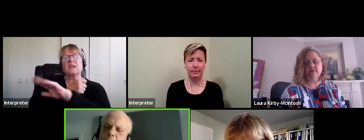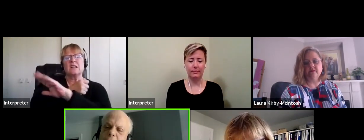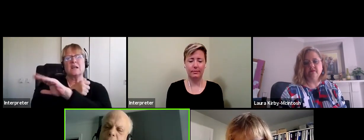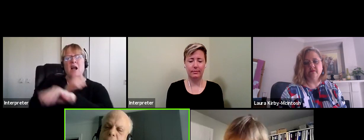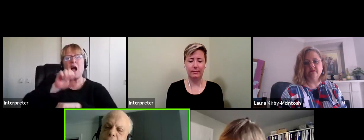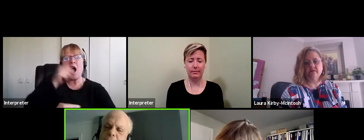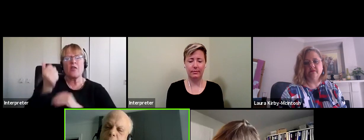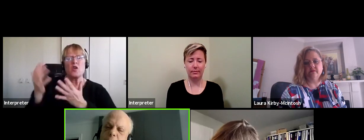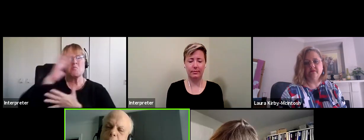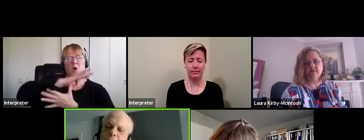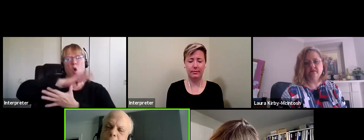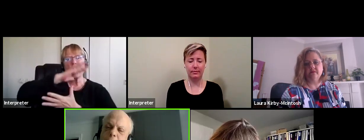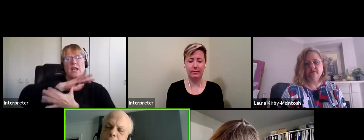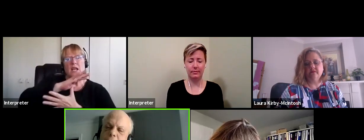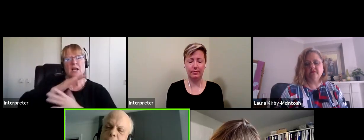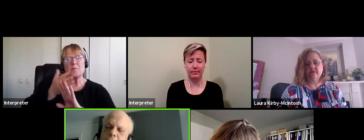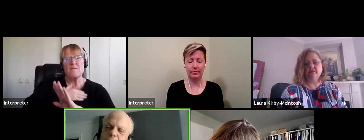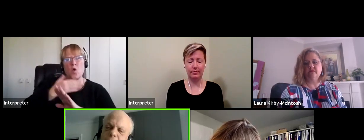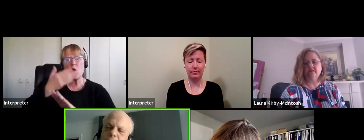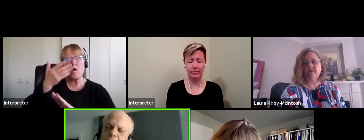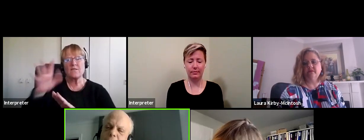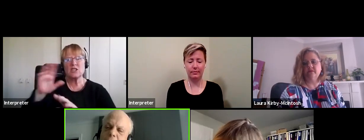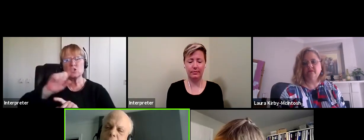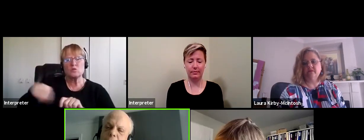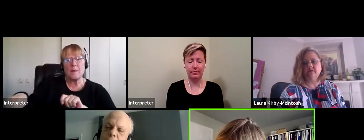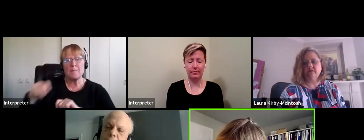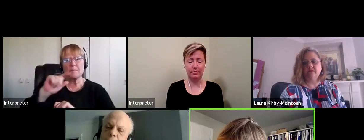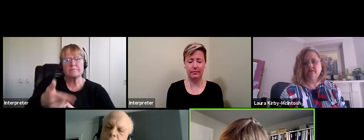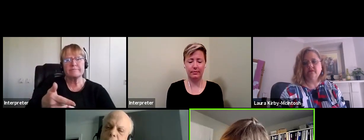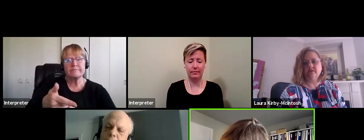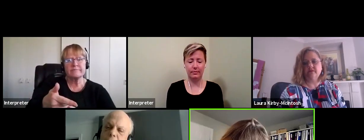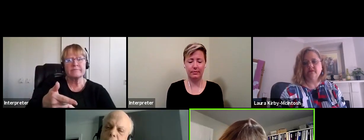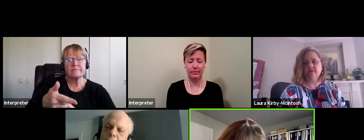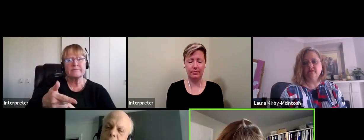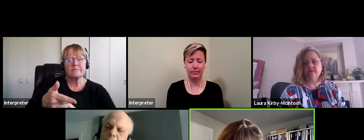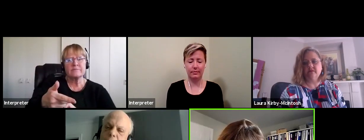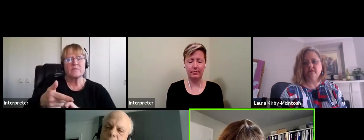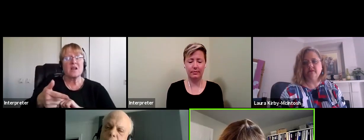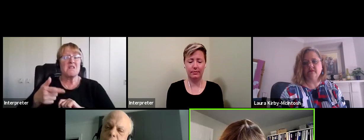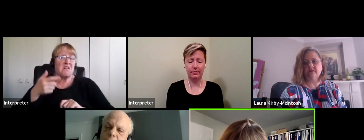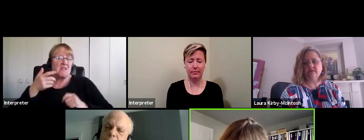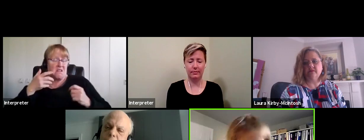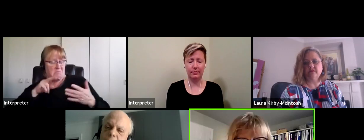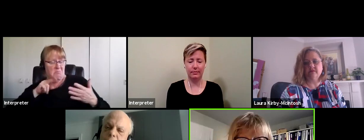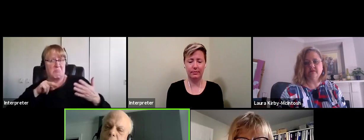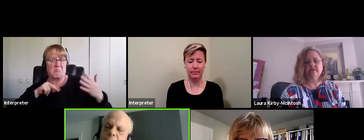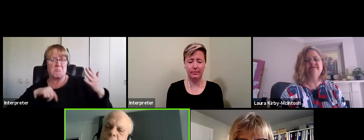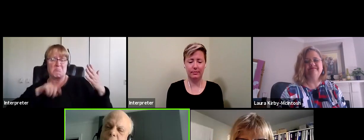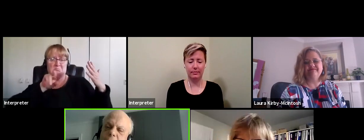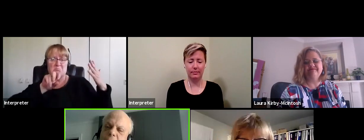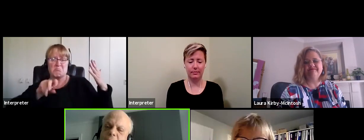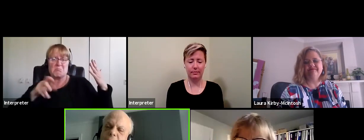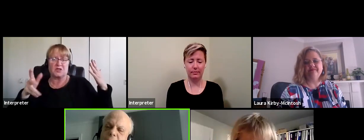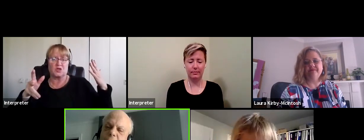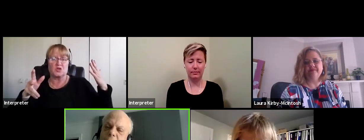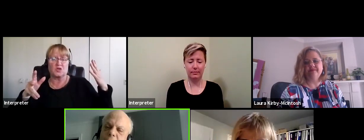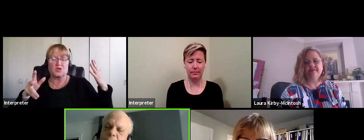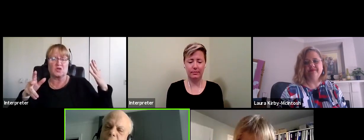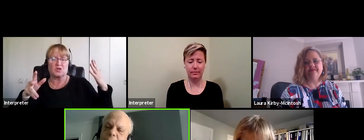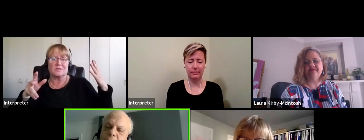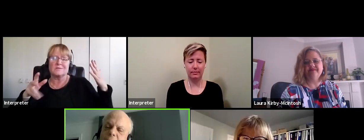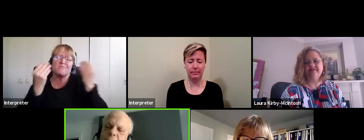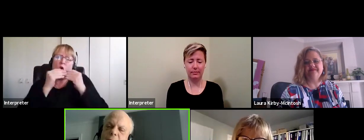priority recommendations you have before we wrap up with you? I think we've covered it. Okay, great. There's far